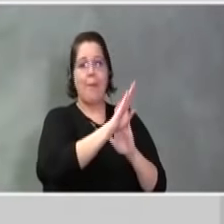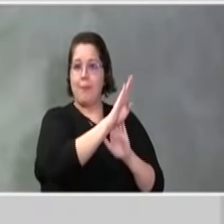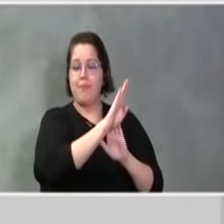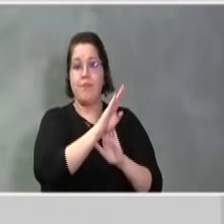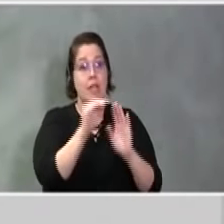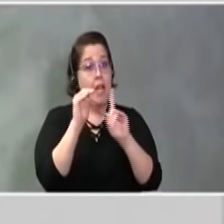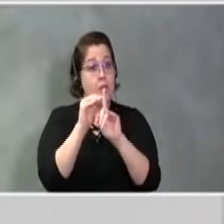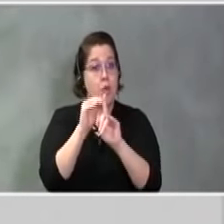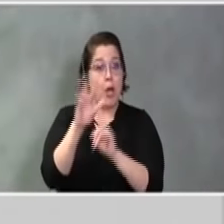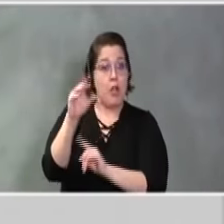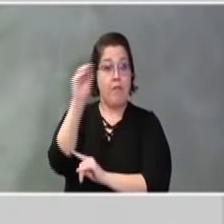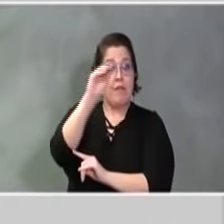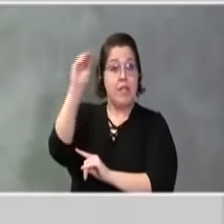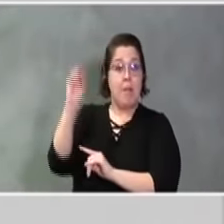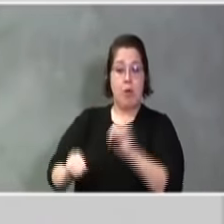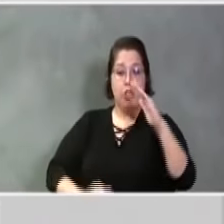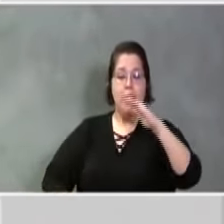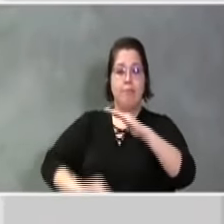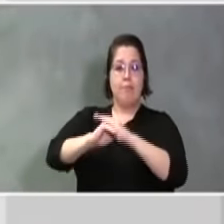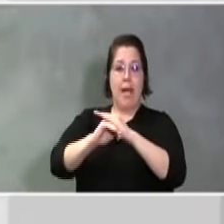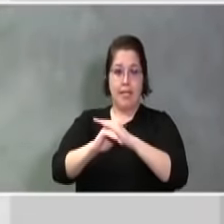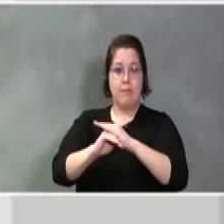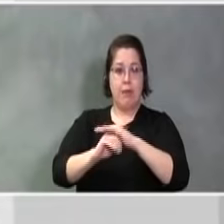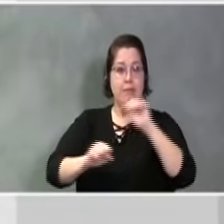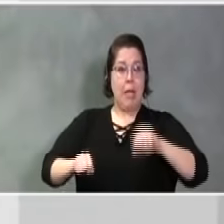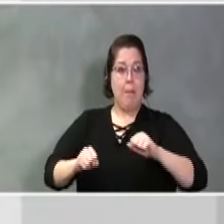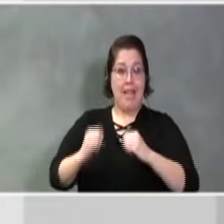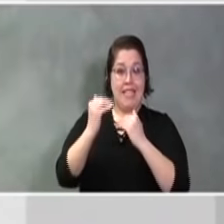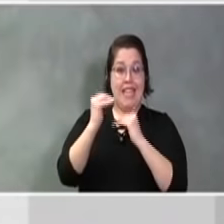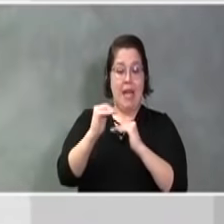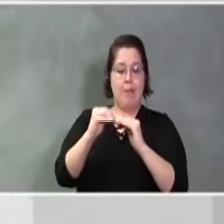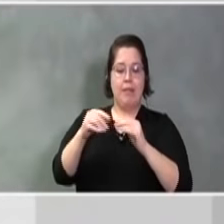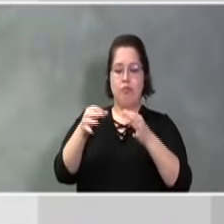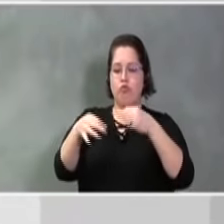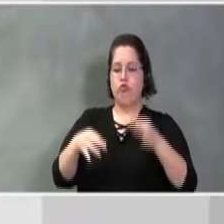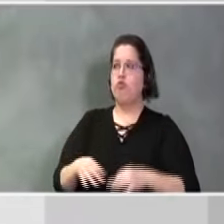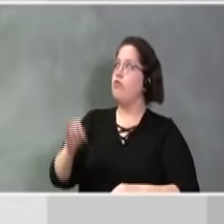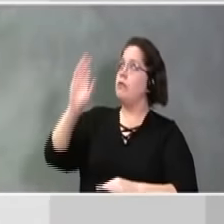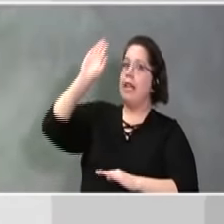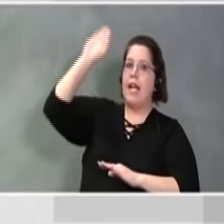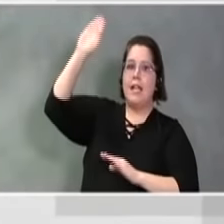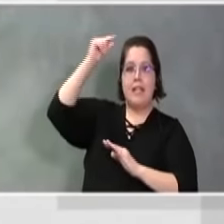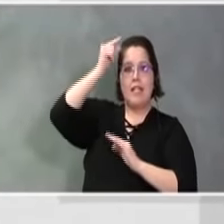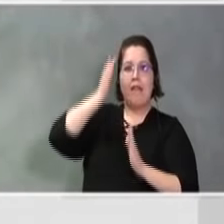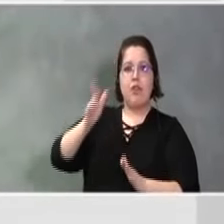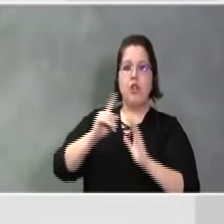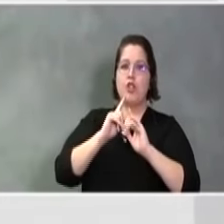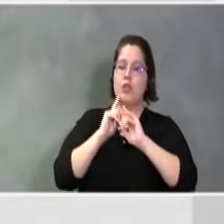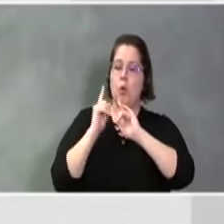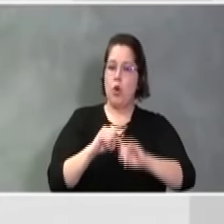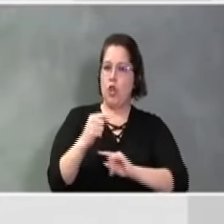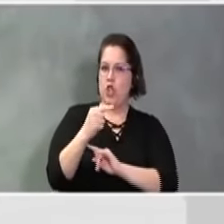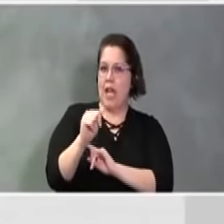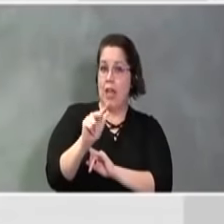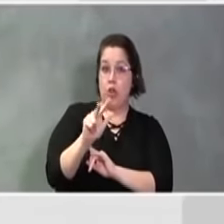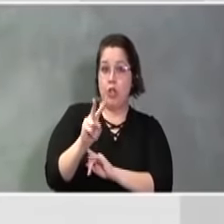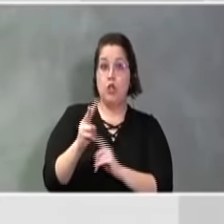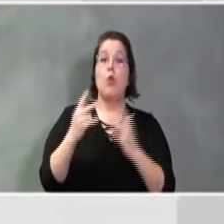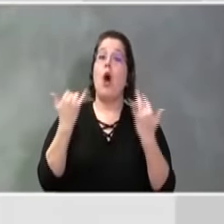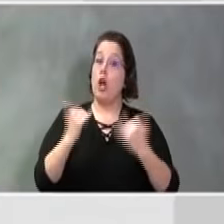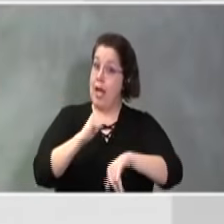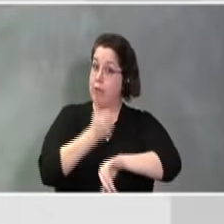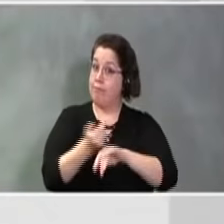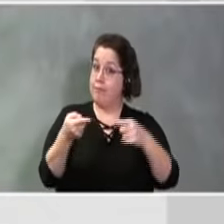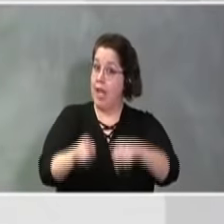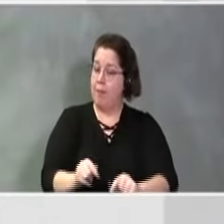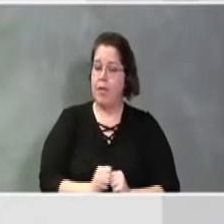the 50% occupancy limits outlined in Governor Abbott's executive order, GA32, are now in effect. They